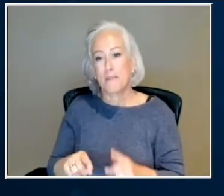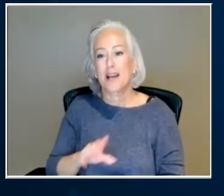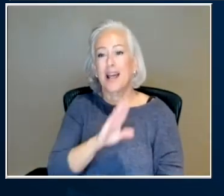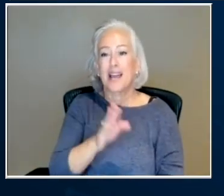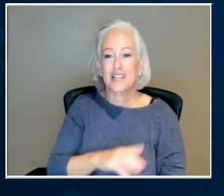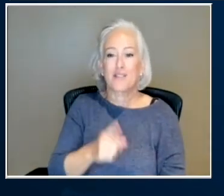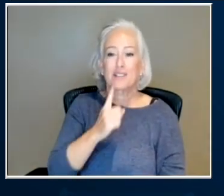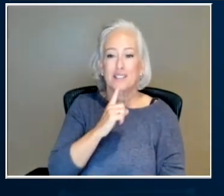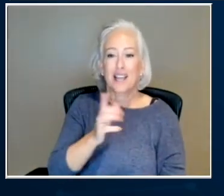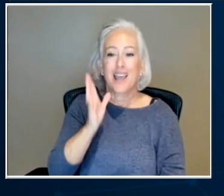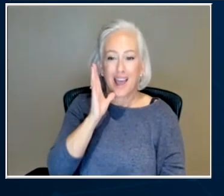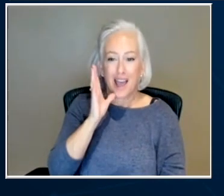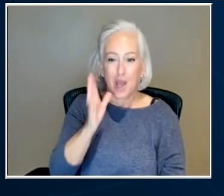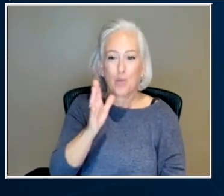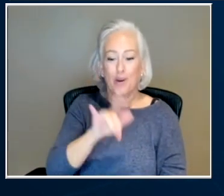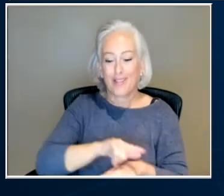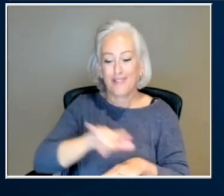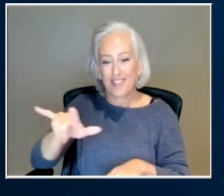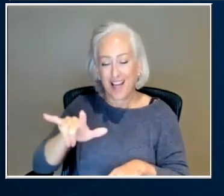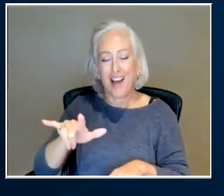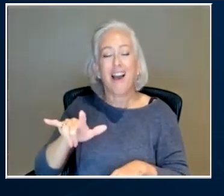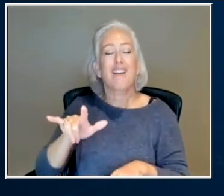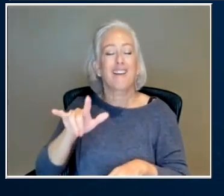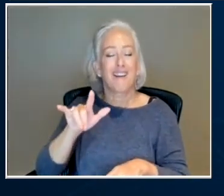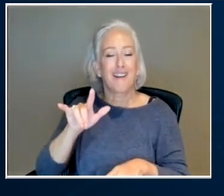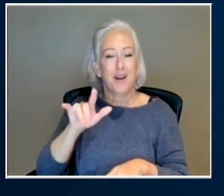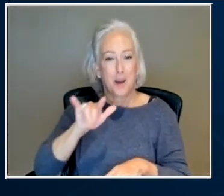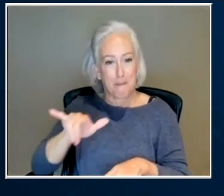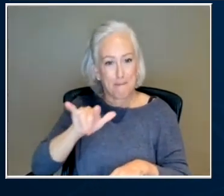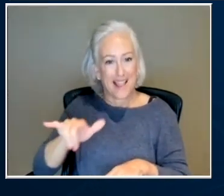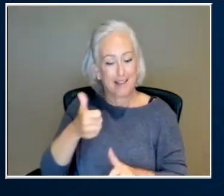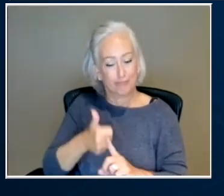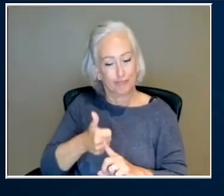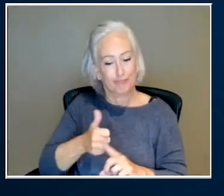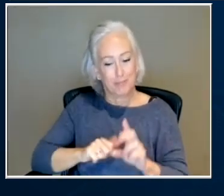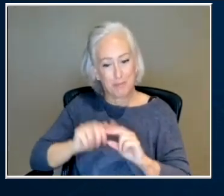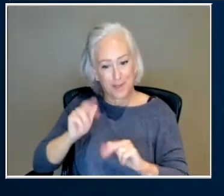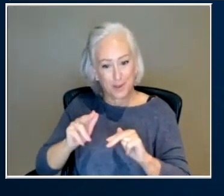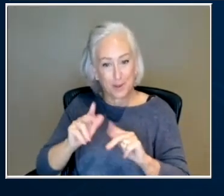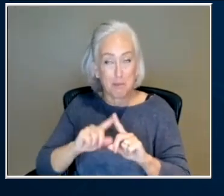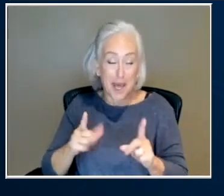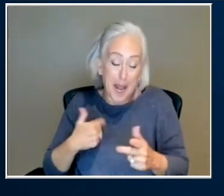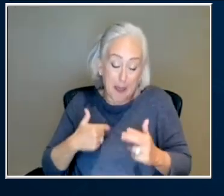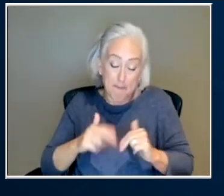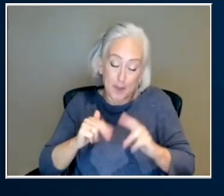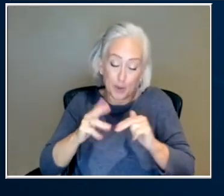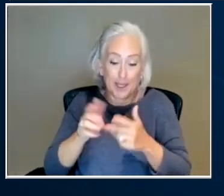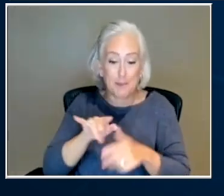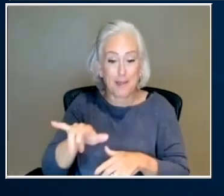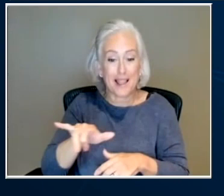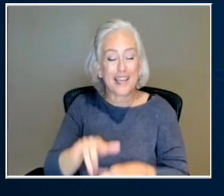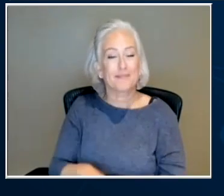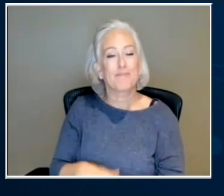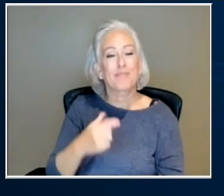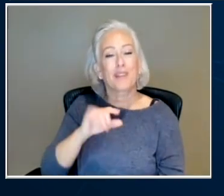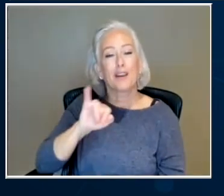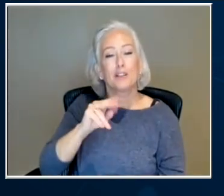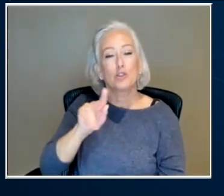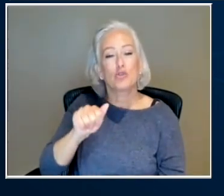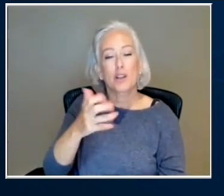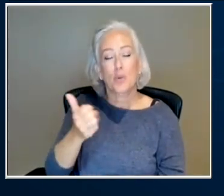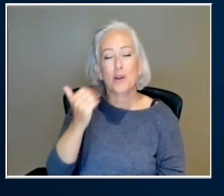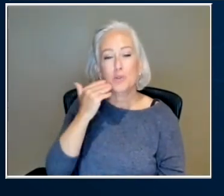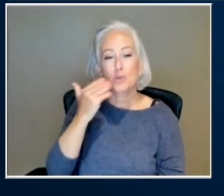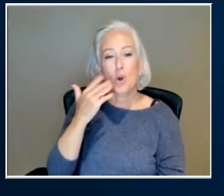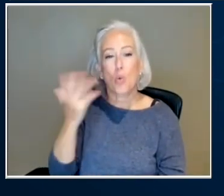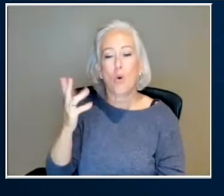and here I'm building an airplane. So never say never. Yes, do not count yourself out. Jenna wants to know, Dr. Parker, what is considered high risk